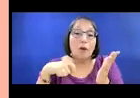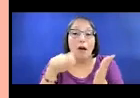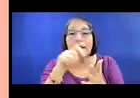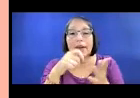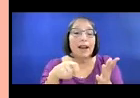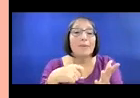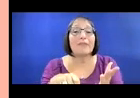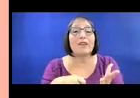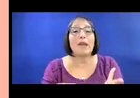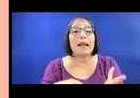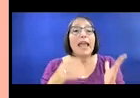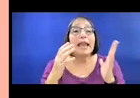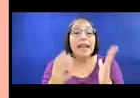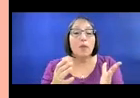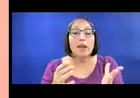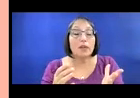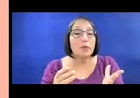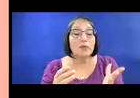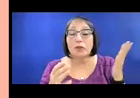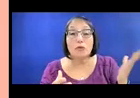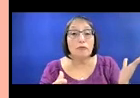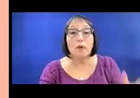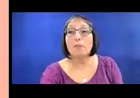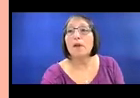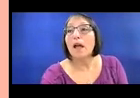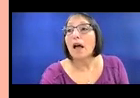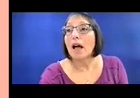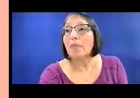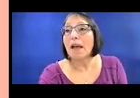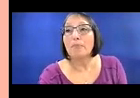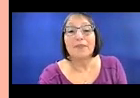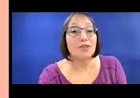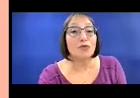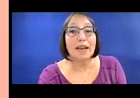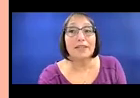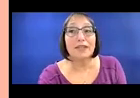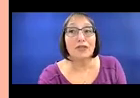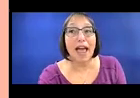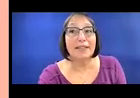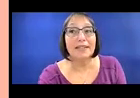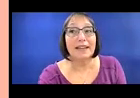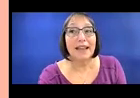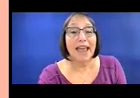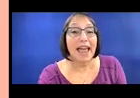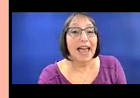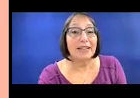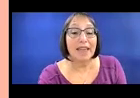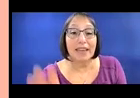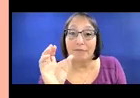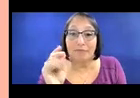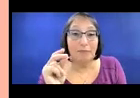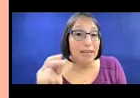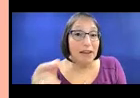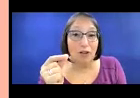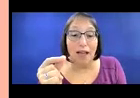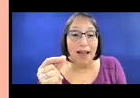would draw on it, and I would give feedback. Now what I use is a Google form. I put this straight into the chat, and they can